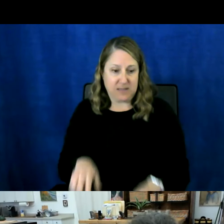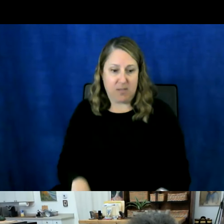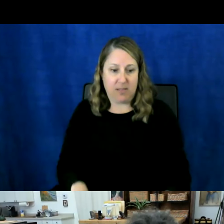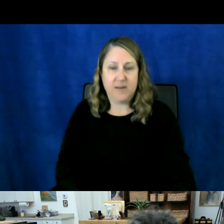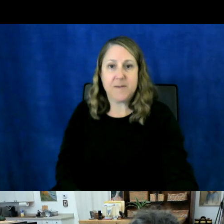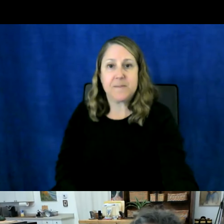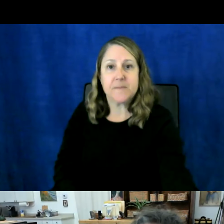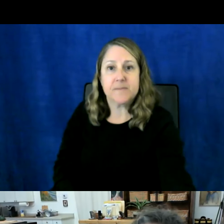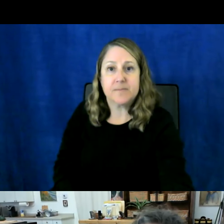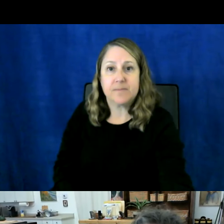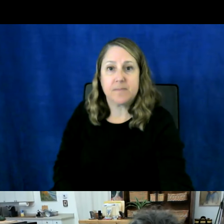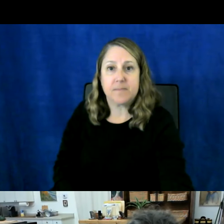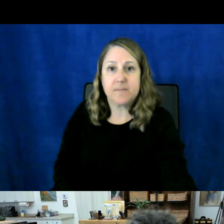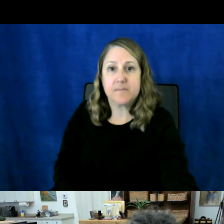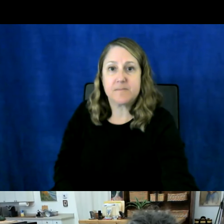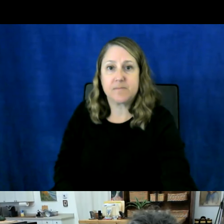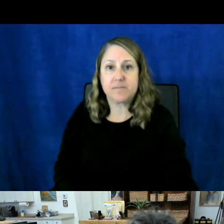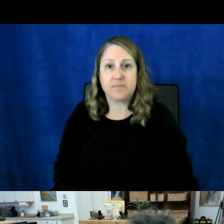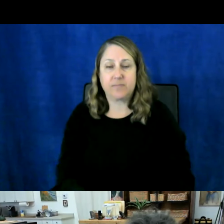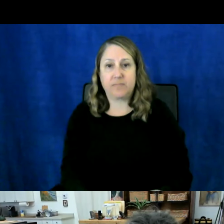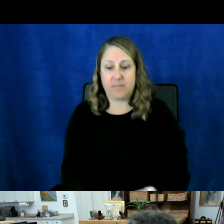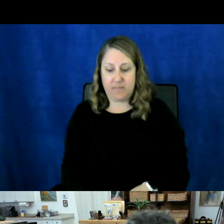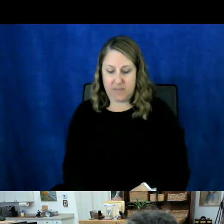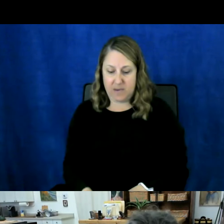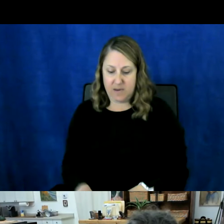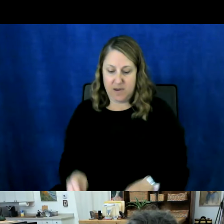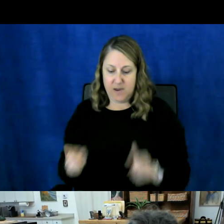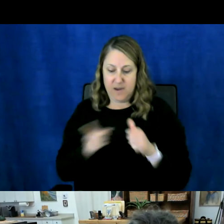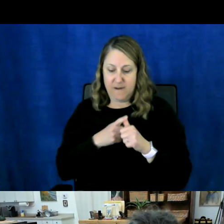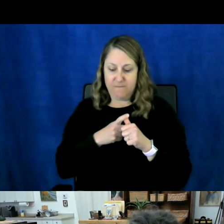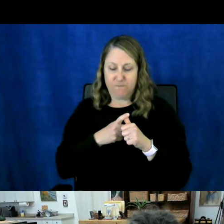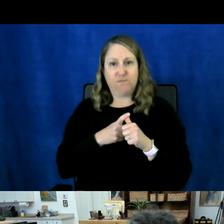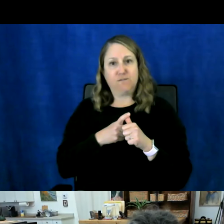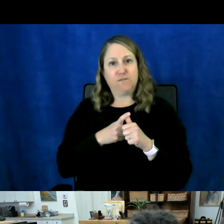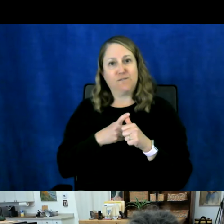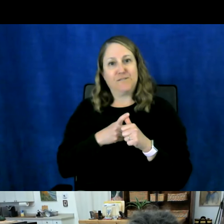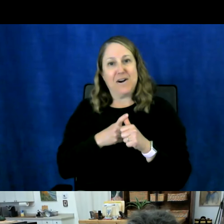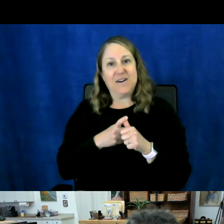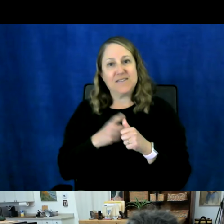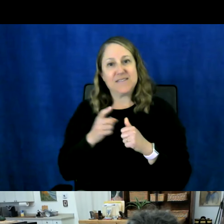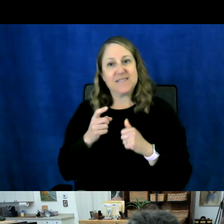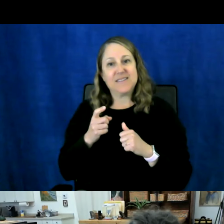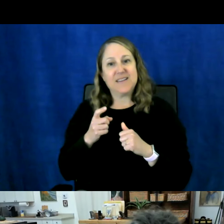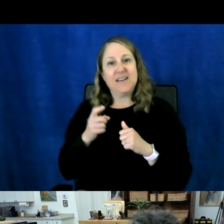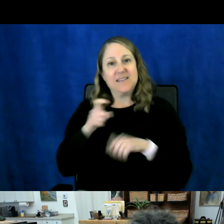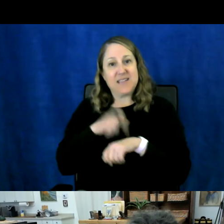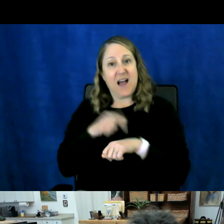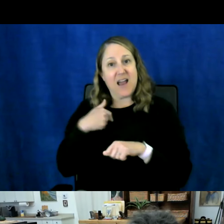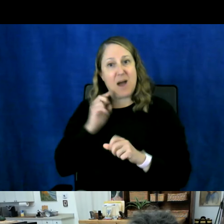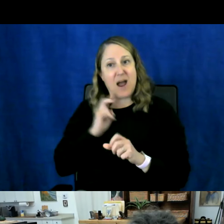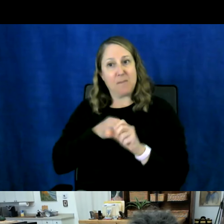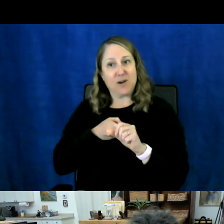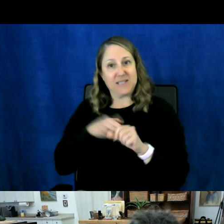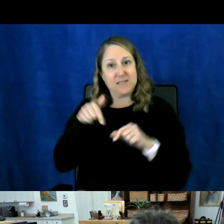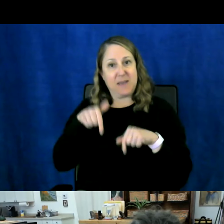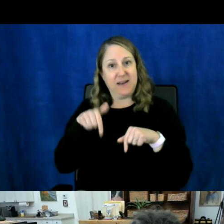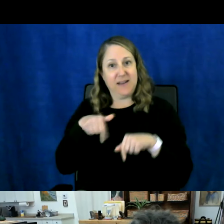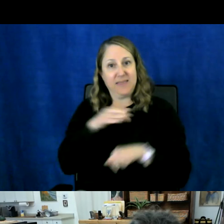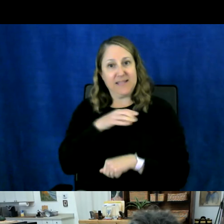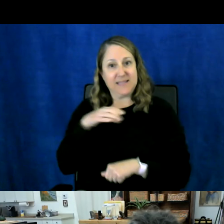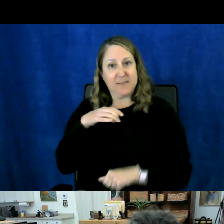The first item is that the first time that I participated with this committee, I